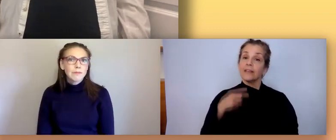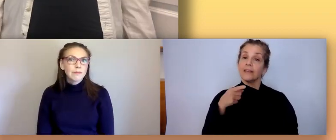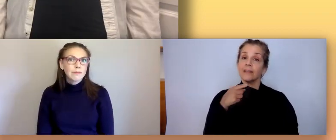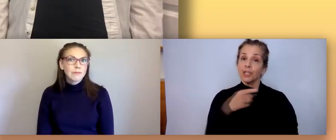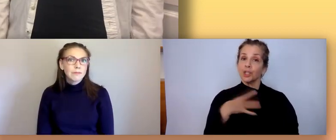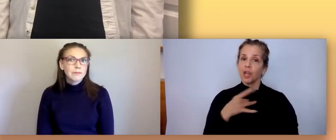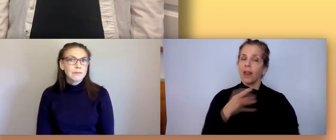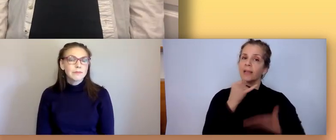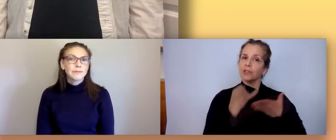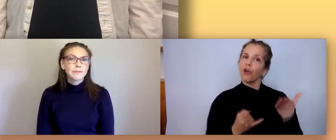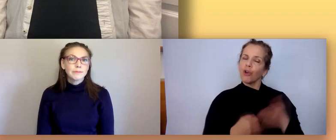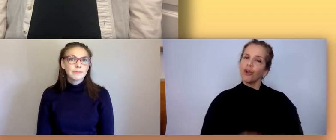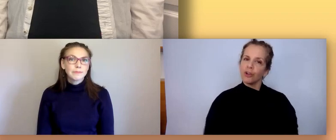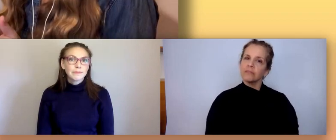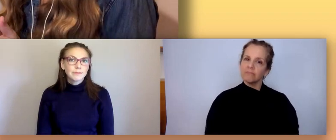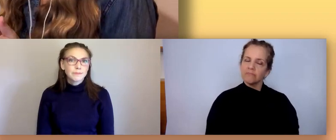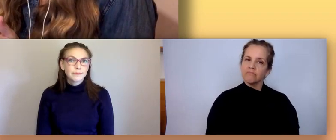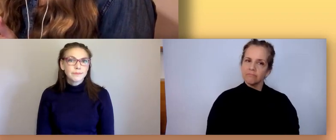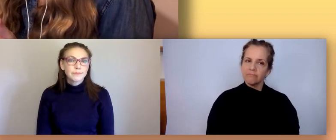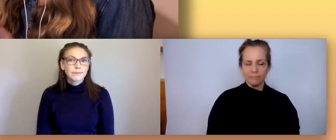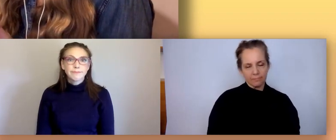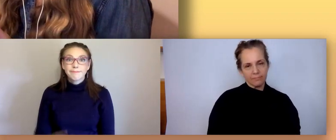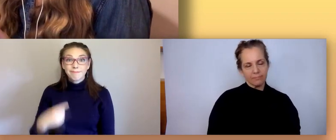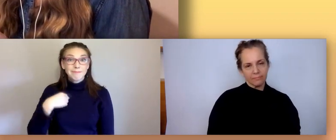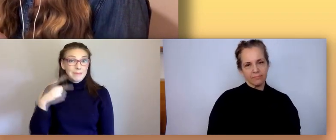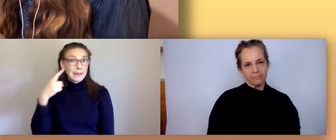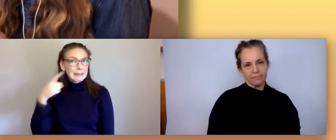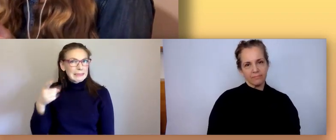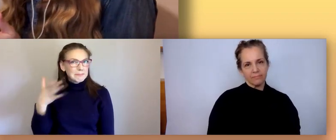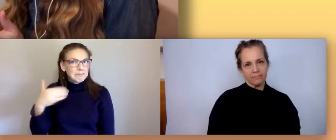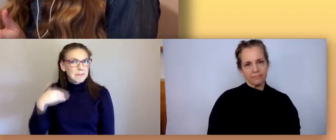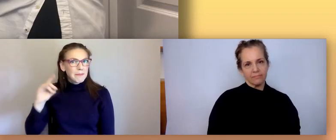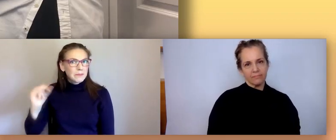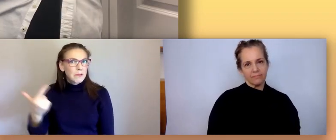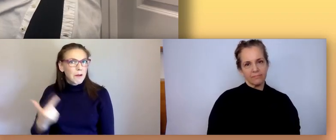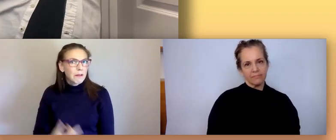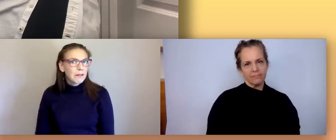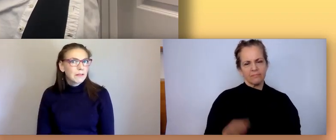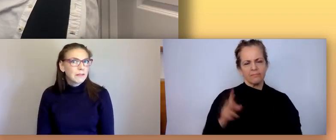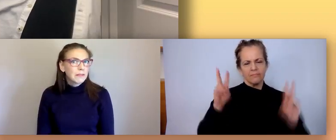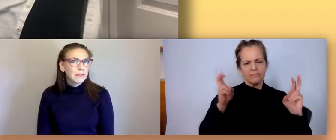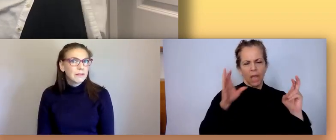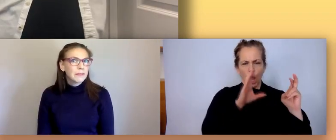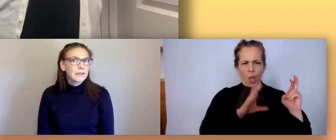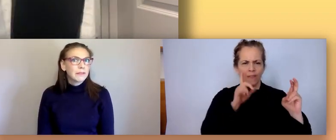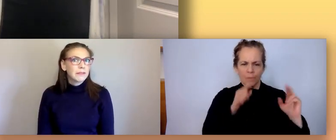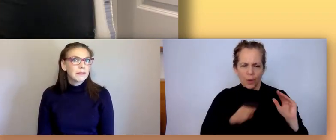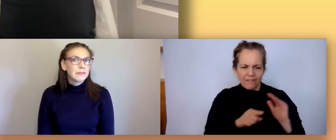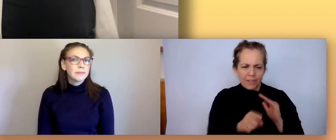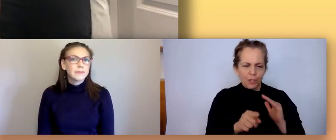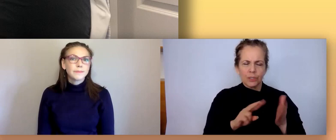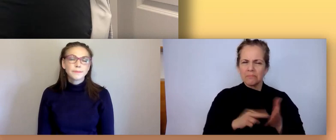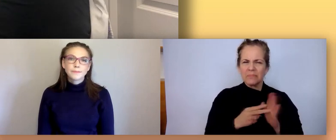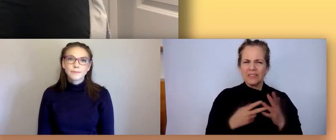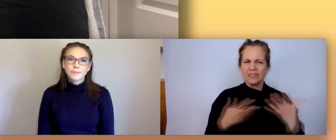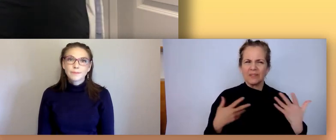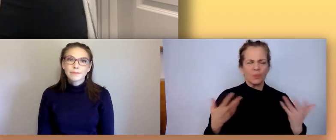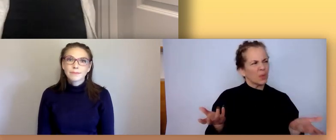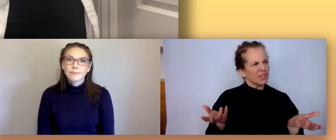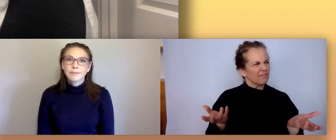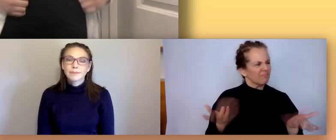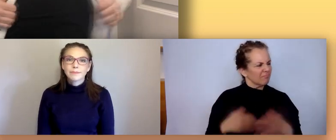She likes art. I think he has a dog. What does looking for adventure mean?